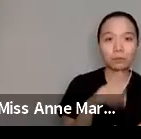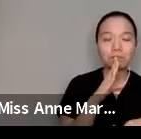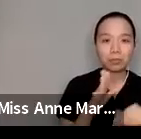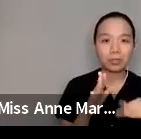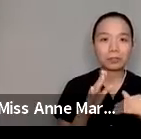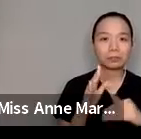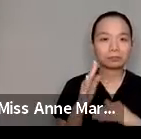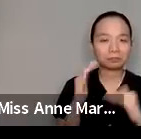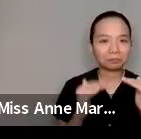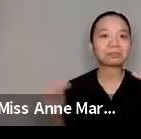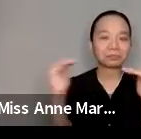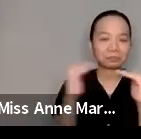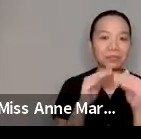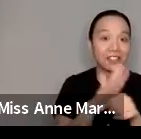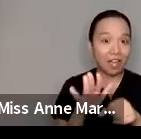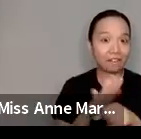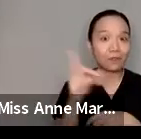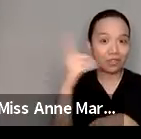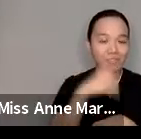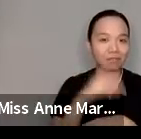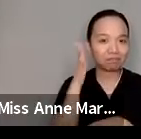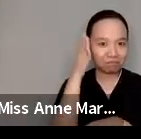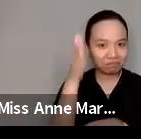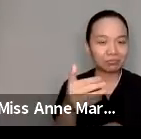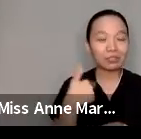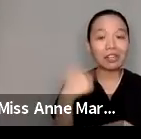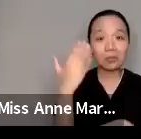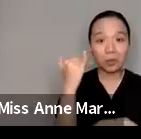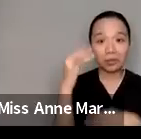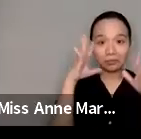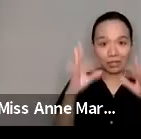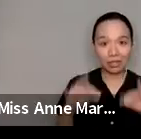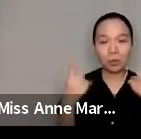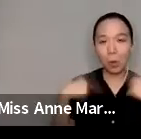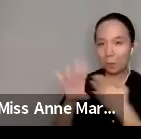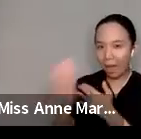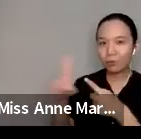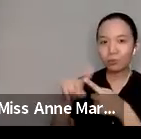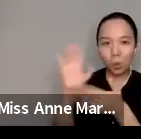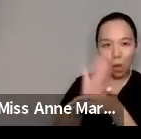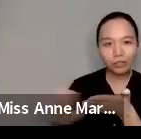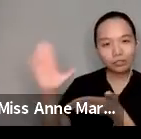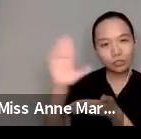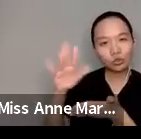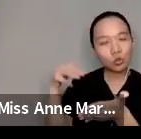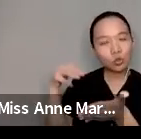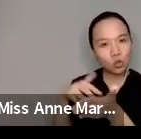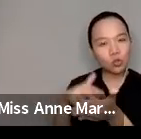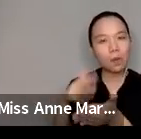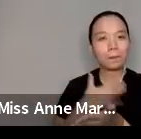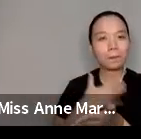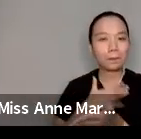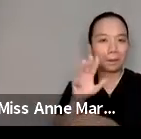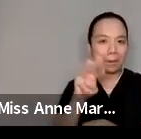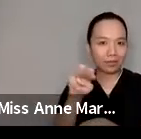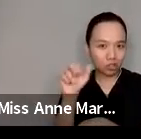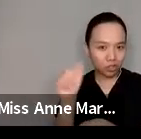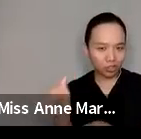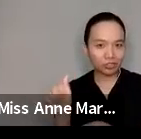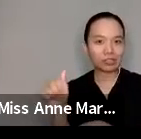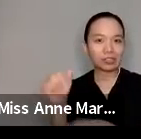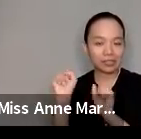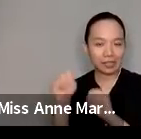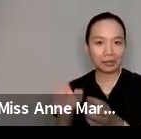day. That's why I decided to go back to college to continue my master's degree so that I can become